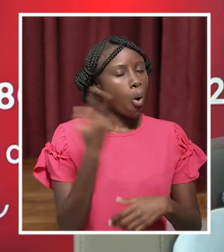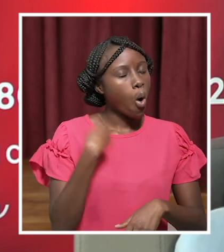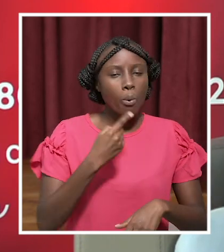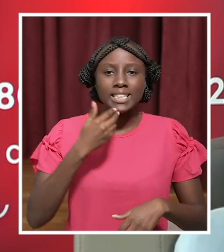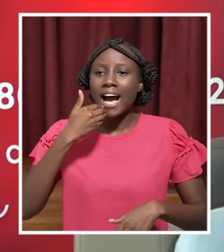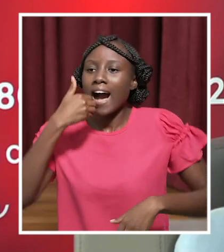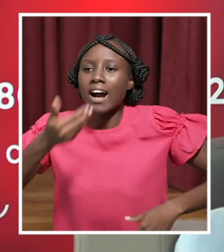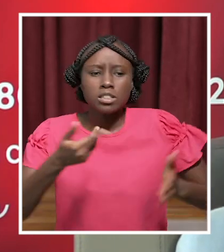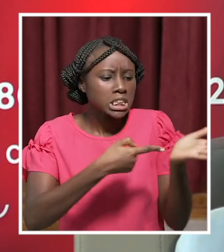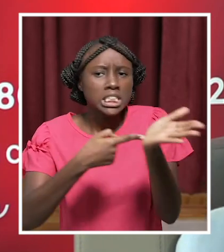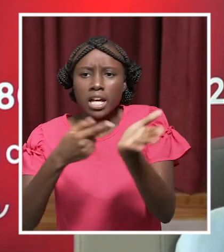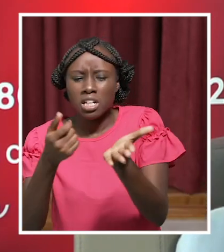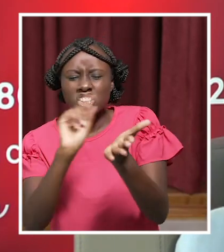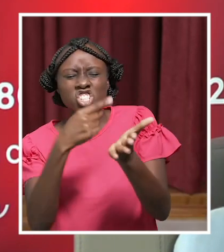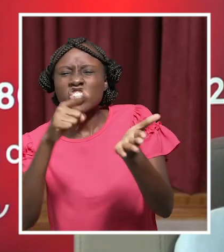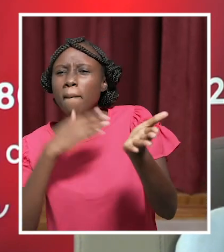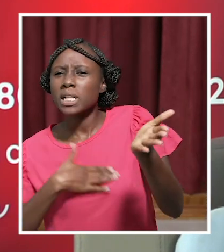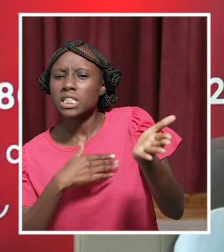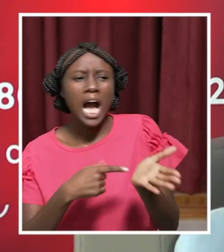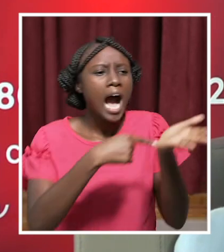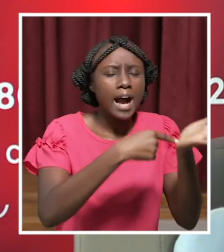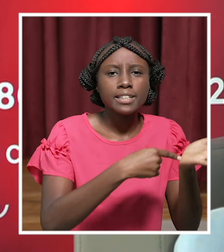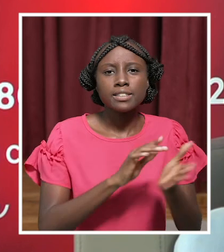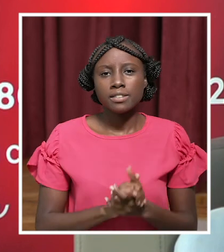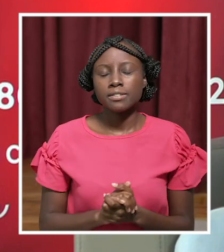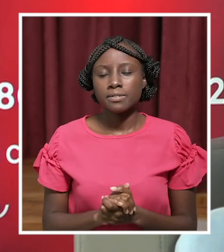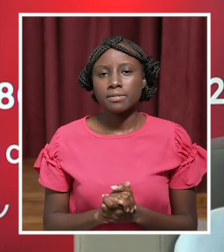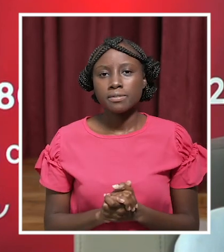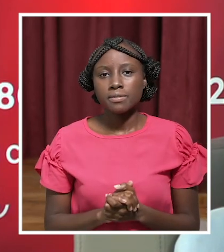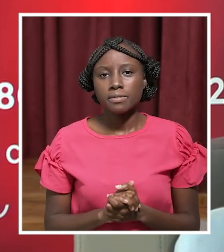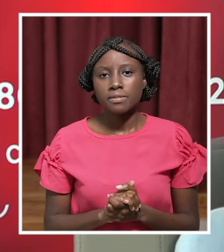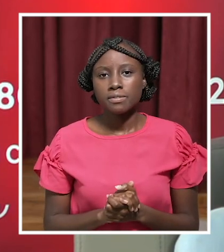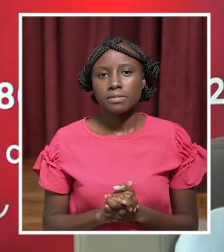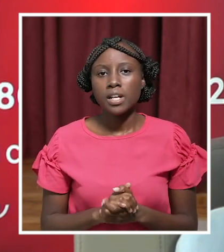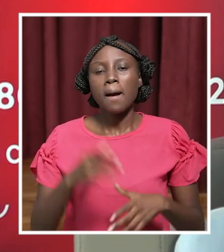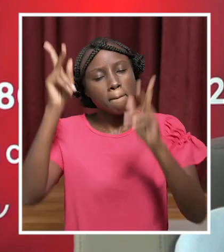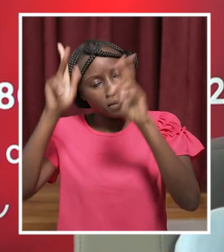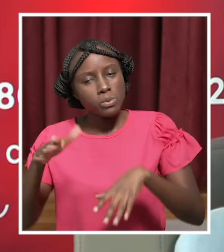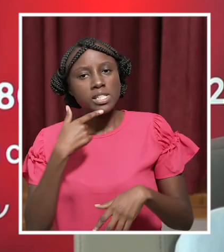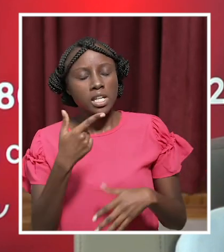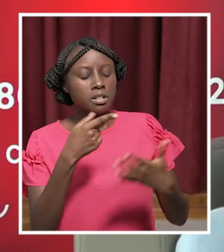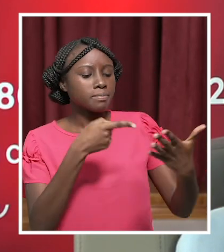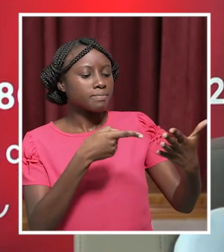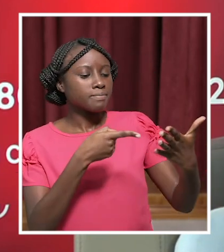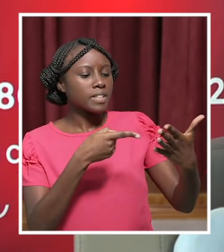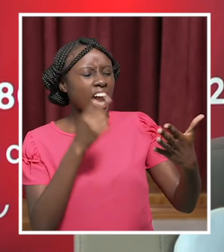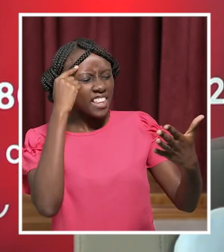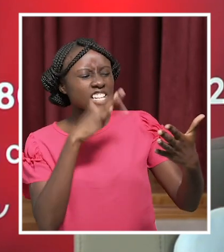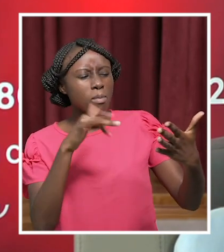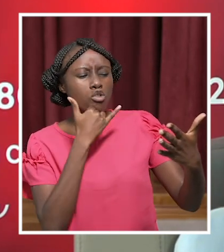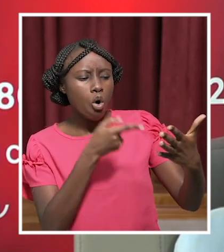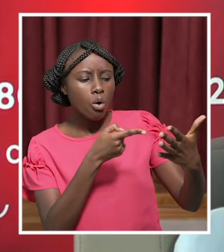Please, if you could. Even communicating on social media, you can make errors. Right. And someone will be able to say, hey, check this out. I think you spelled that